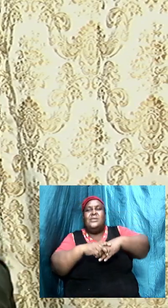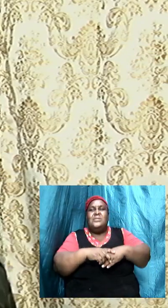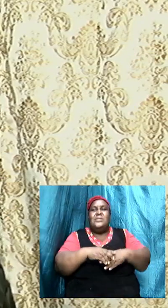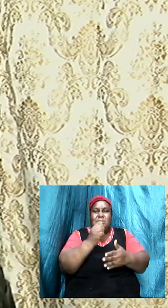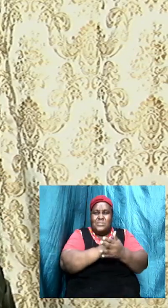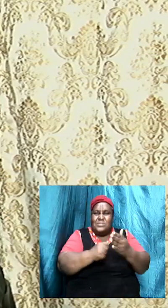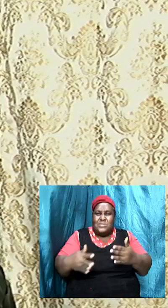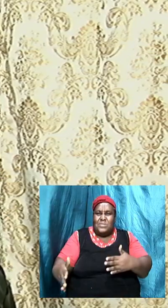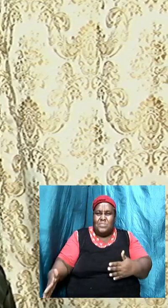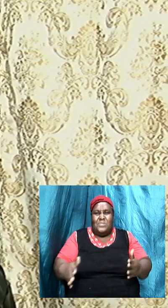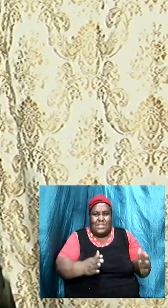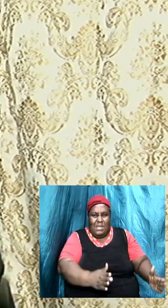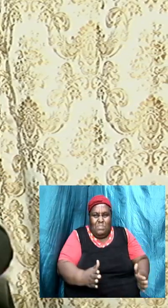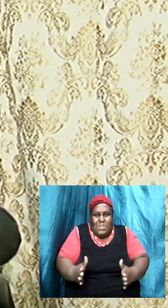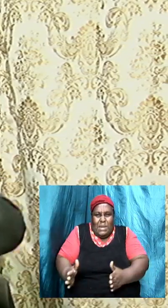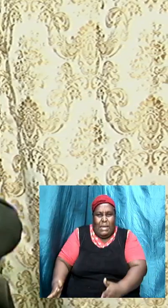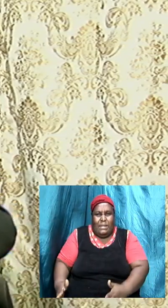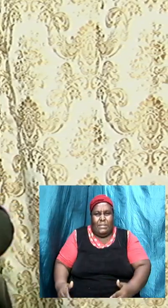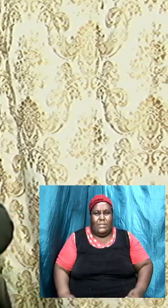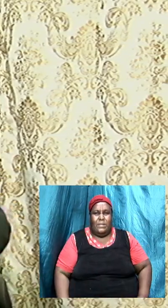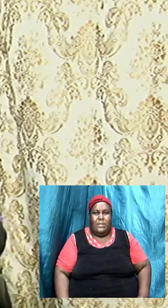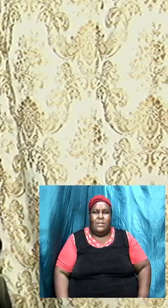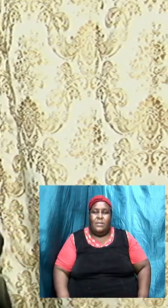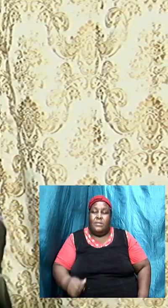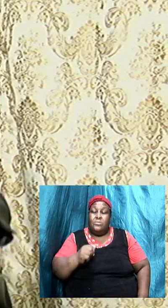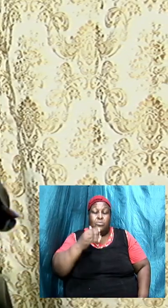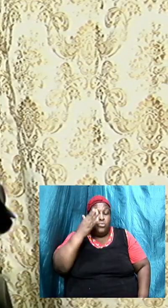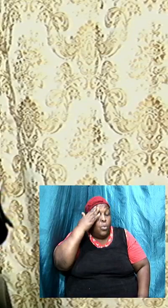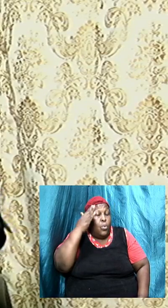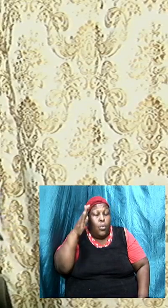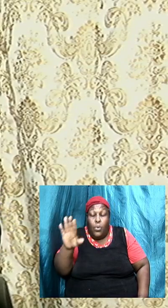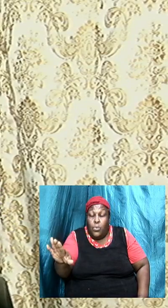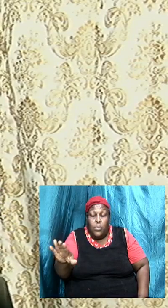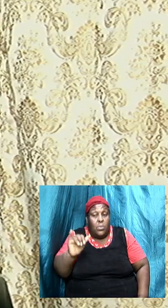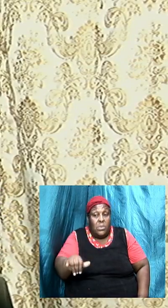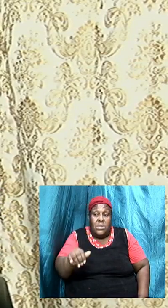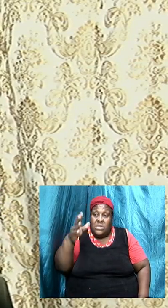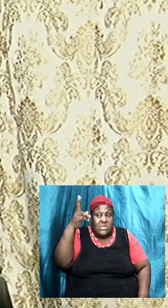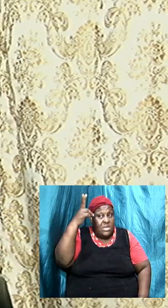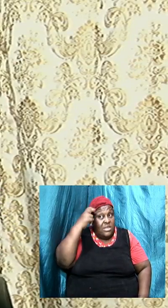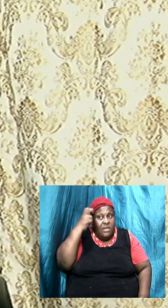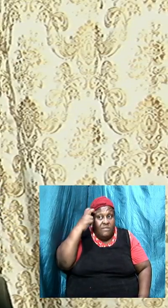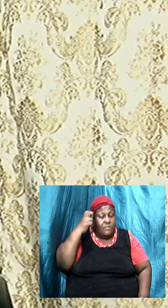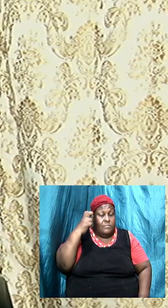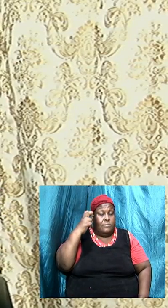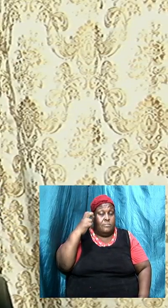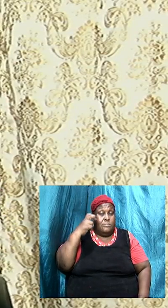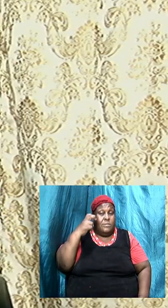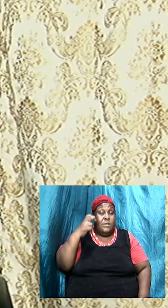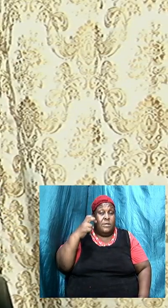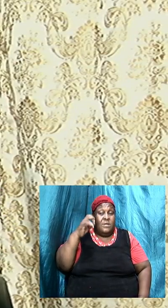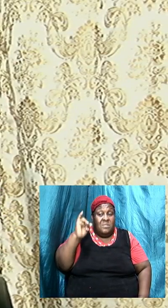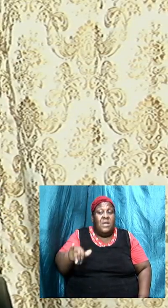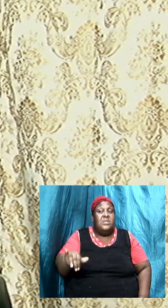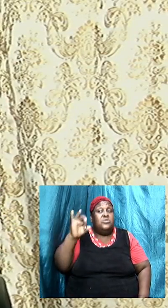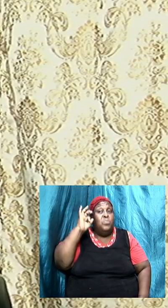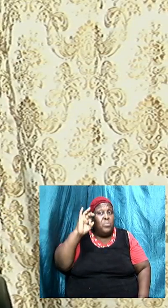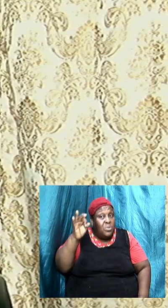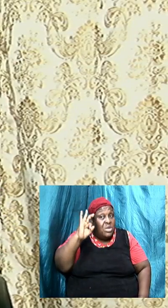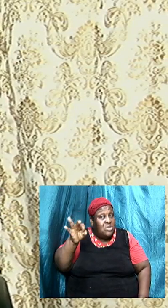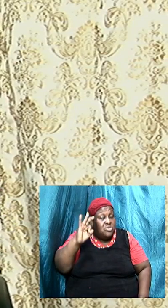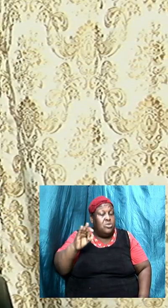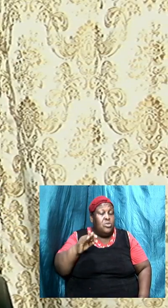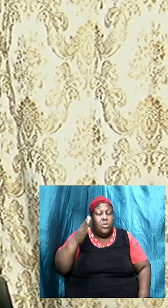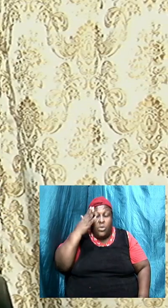Right? So you are not going to know that it is a devil that is preaching, you are not